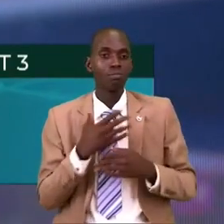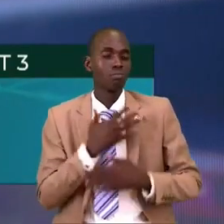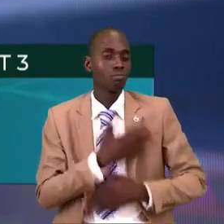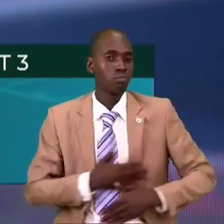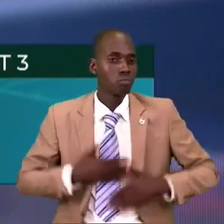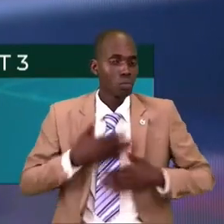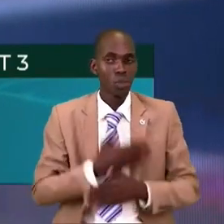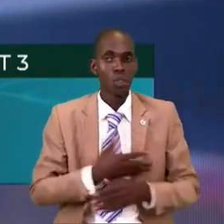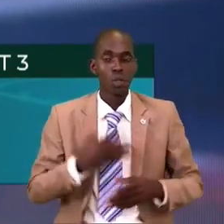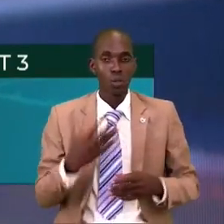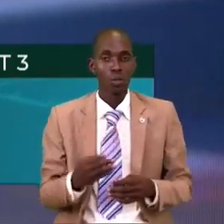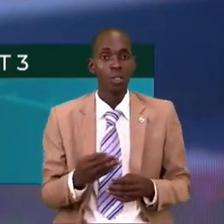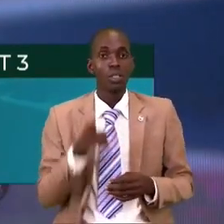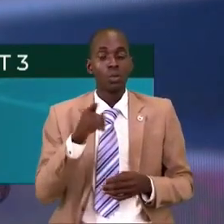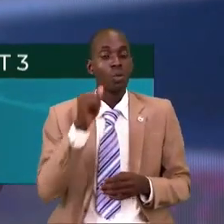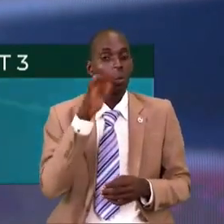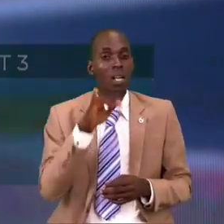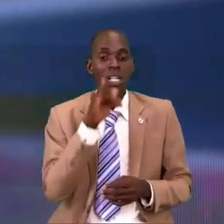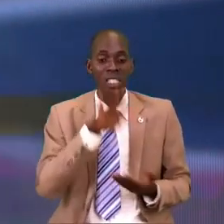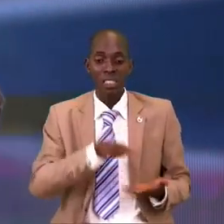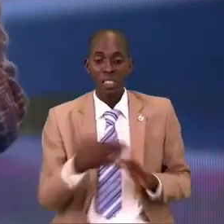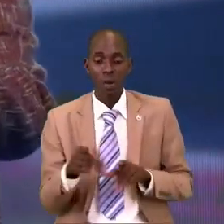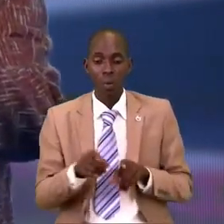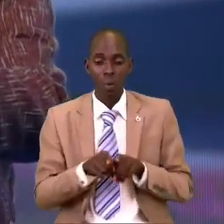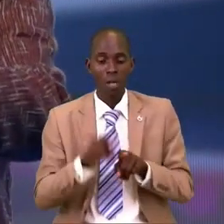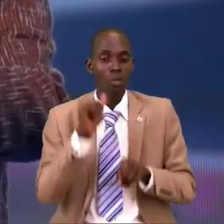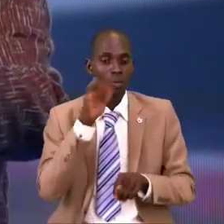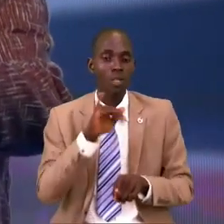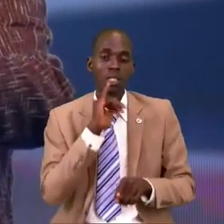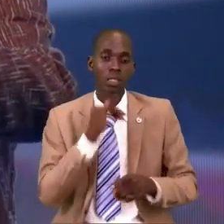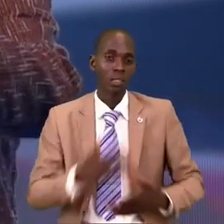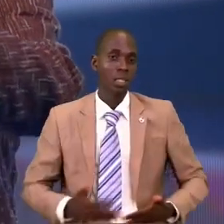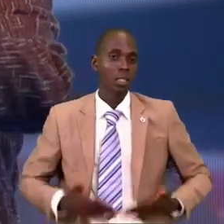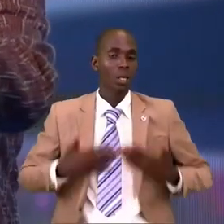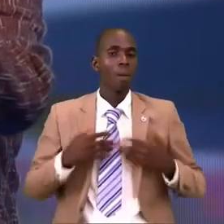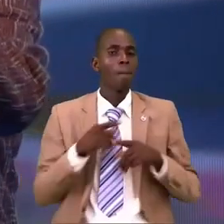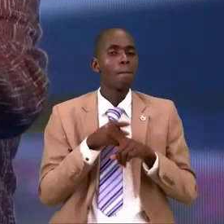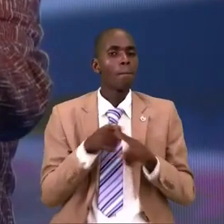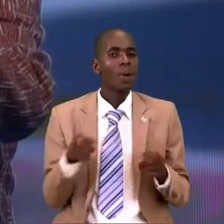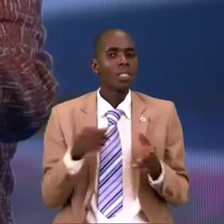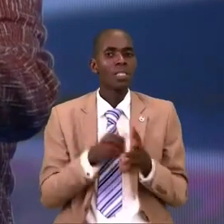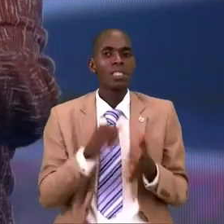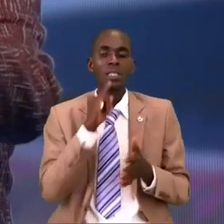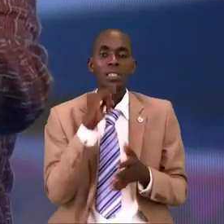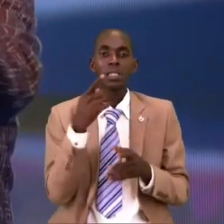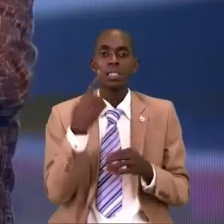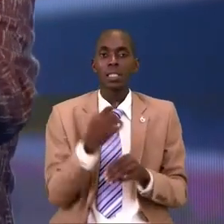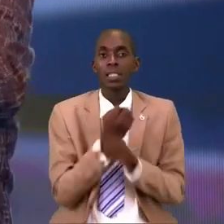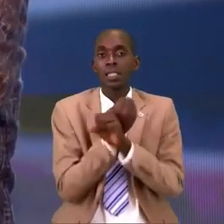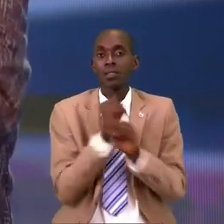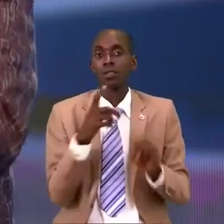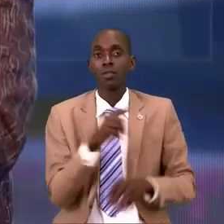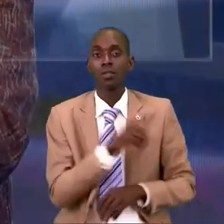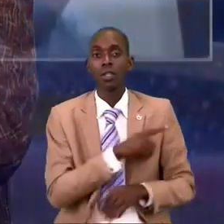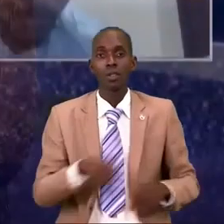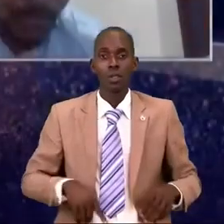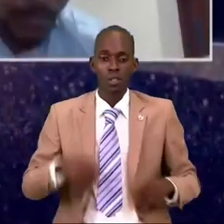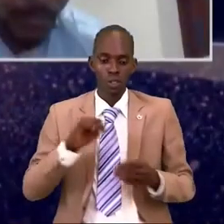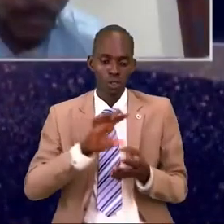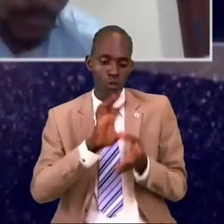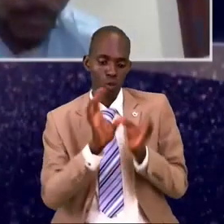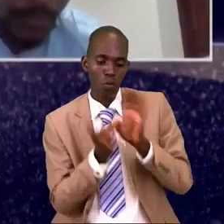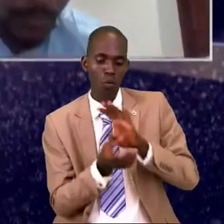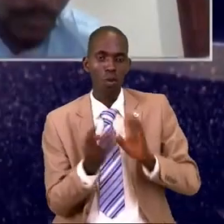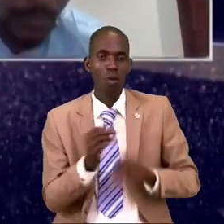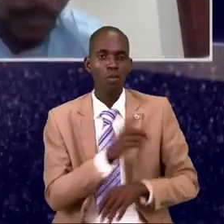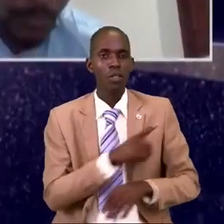the conversion of the Lord coming upon our lives, that gives us that mercy. And then it says, you present your